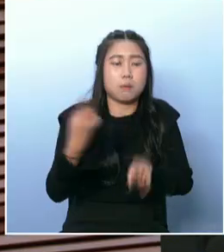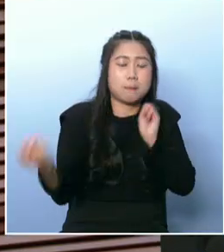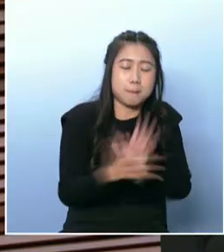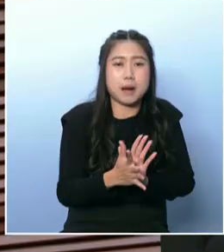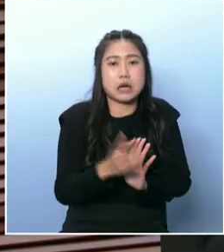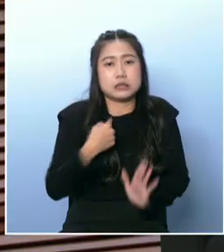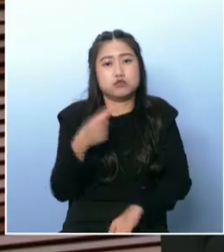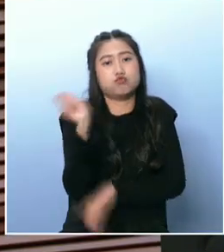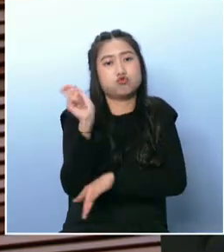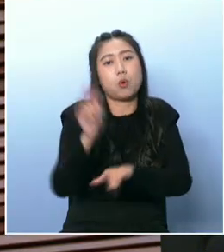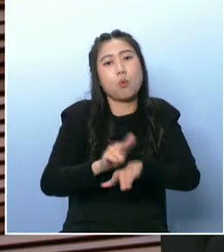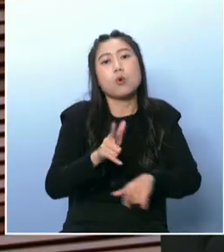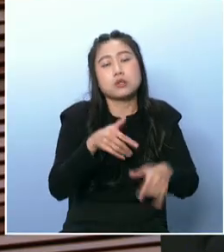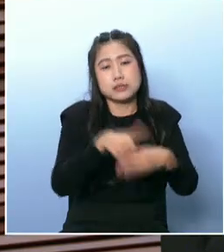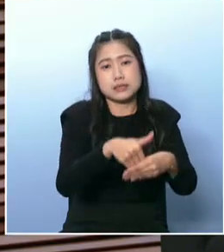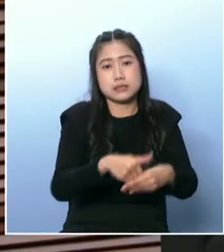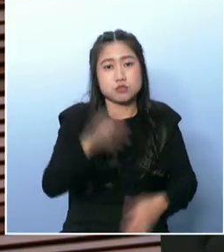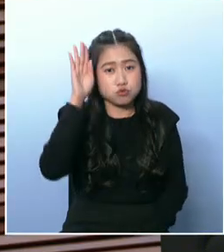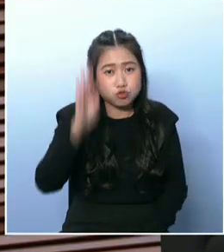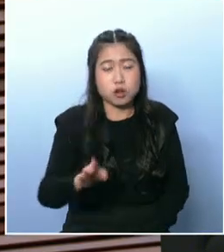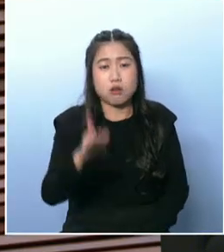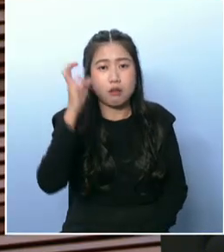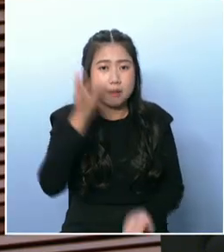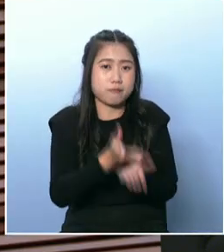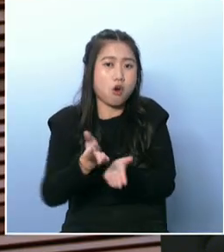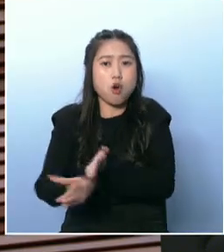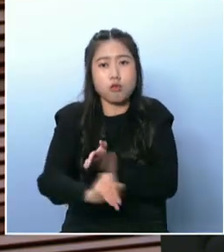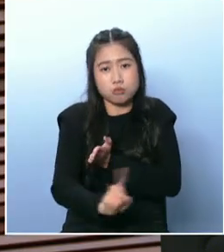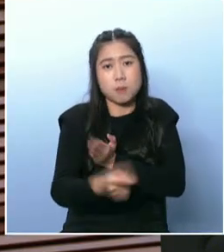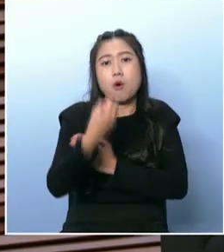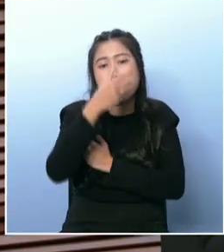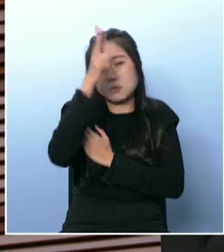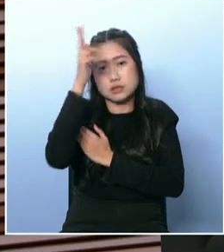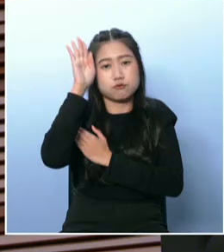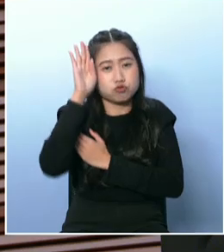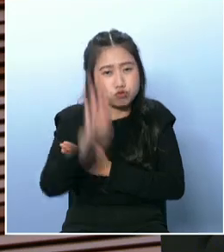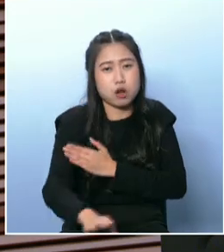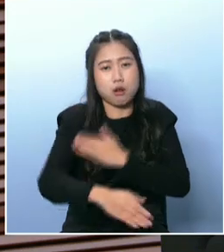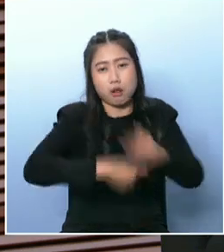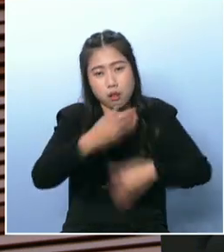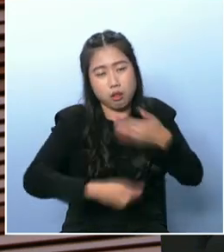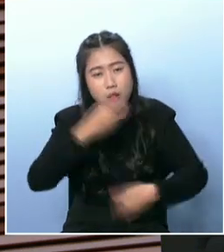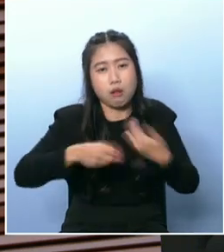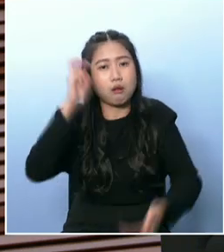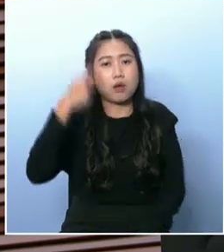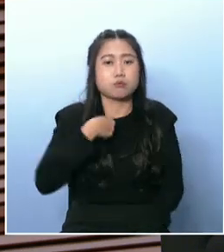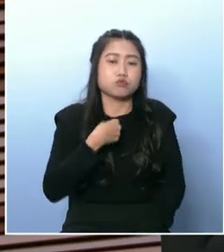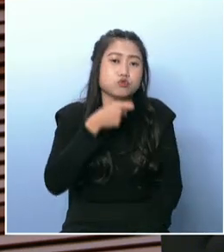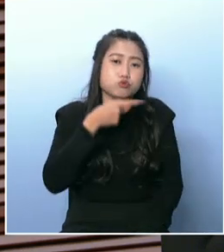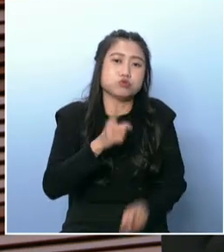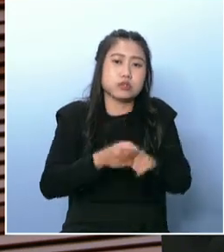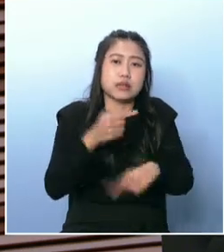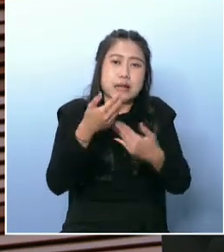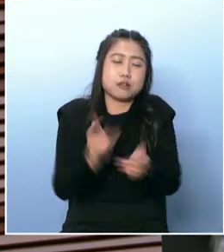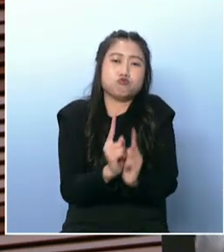may need medical support, and they have high medical costs to bear. That's why they need CSSA. So I think the